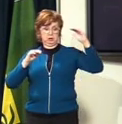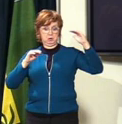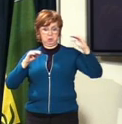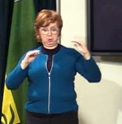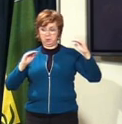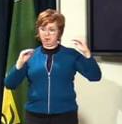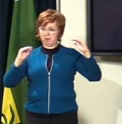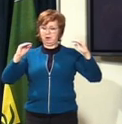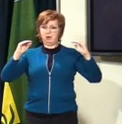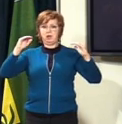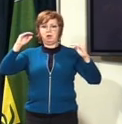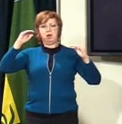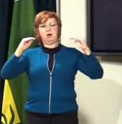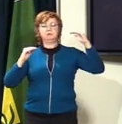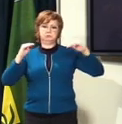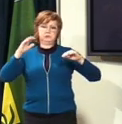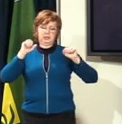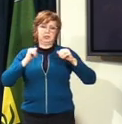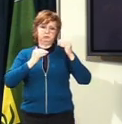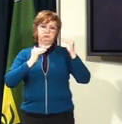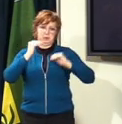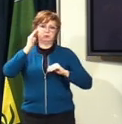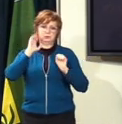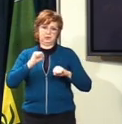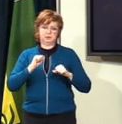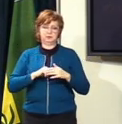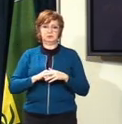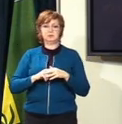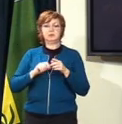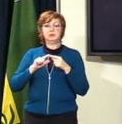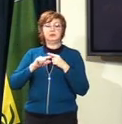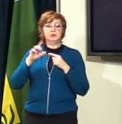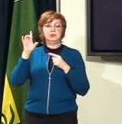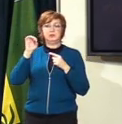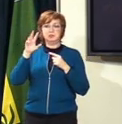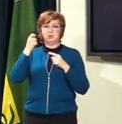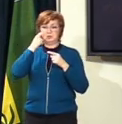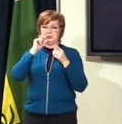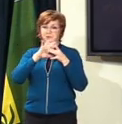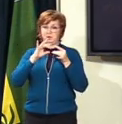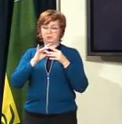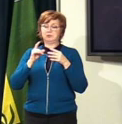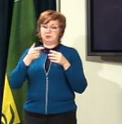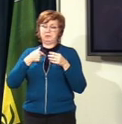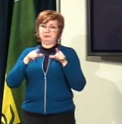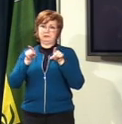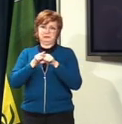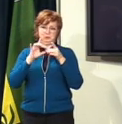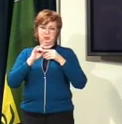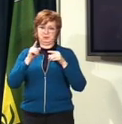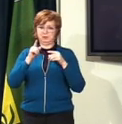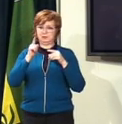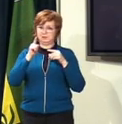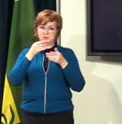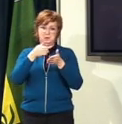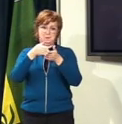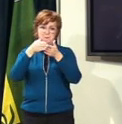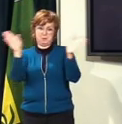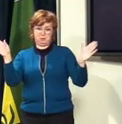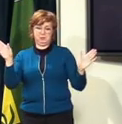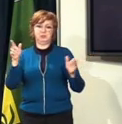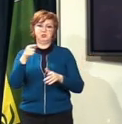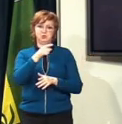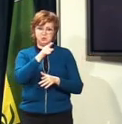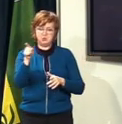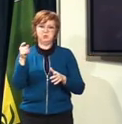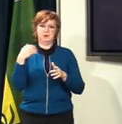facilities. As Derek did, I want to remind the public that they hold the ultimate control of that dimmer switch. We will light up all of our services